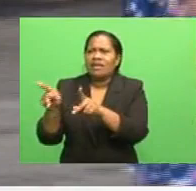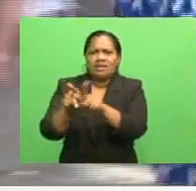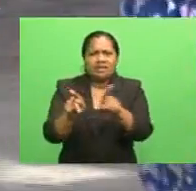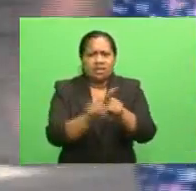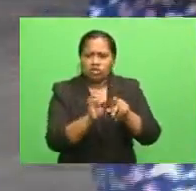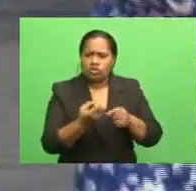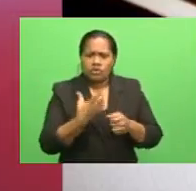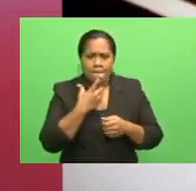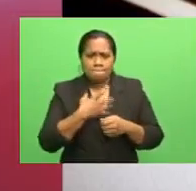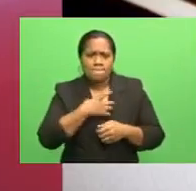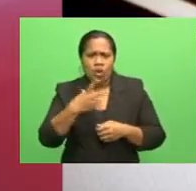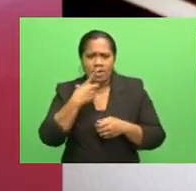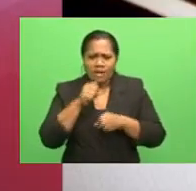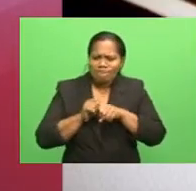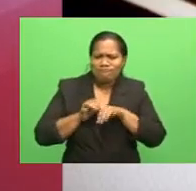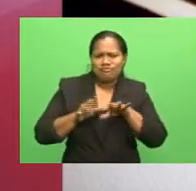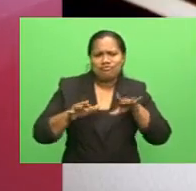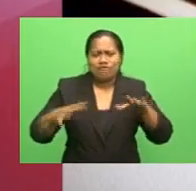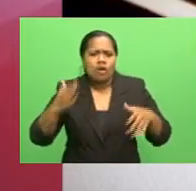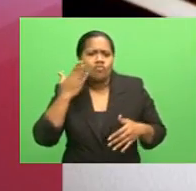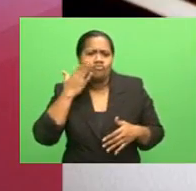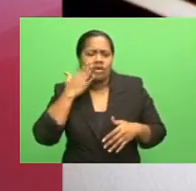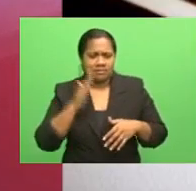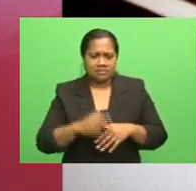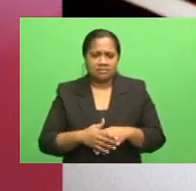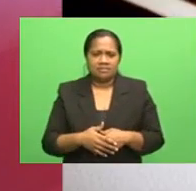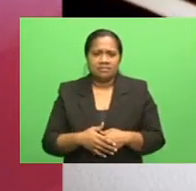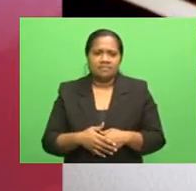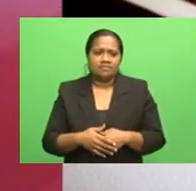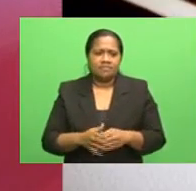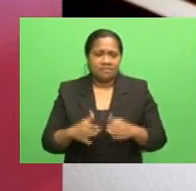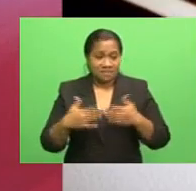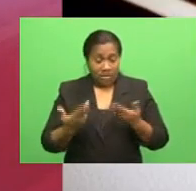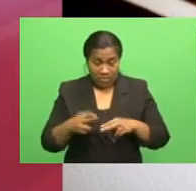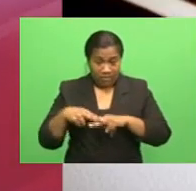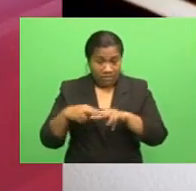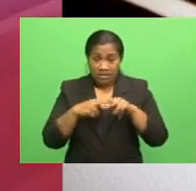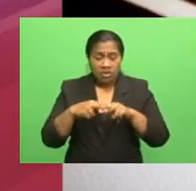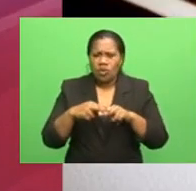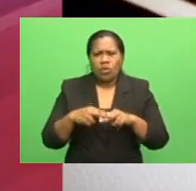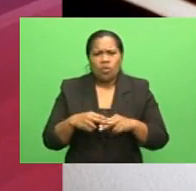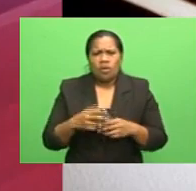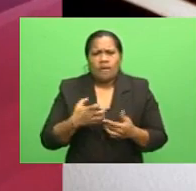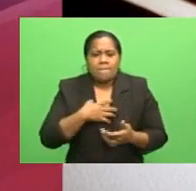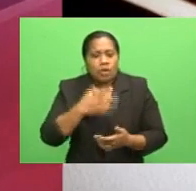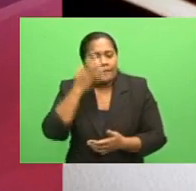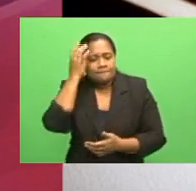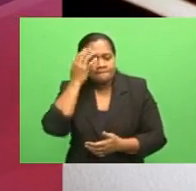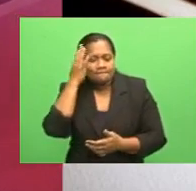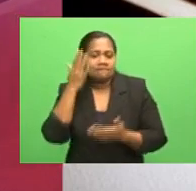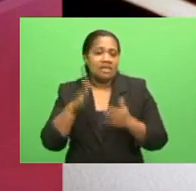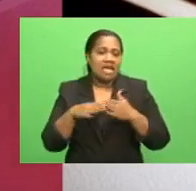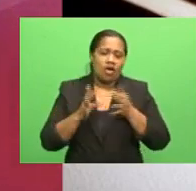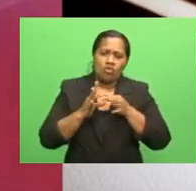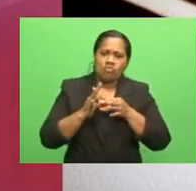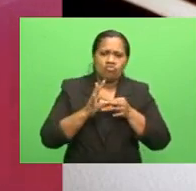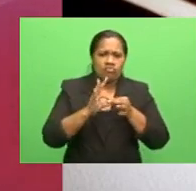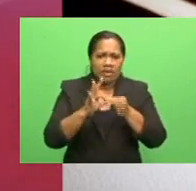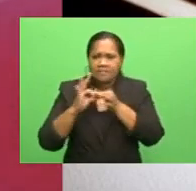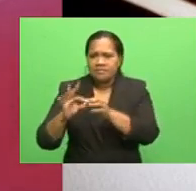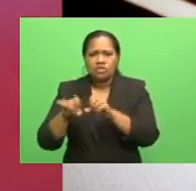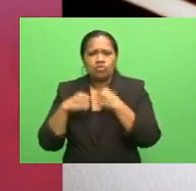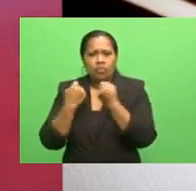the issue. For us, for Save the Children Fiji, this is actually quite concerning. We are working with the Social